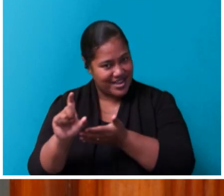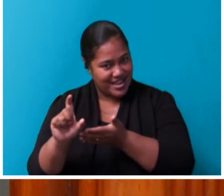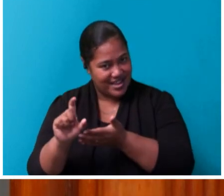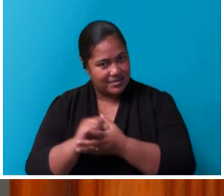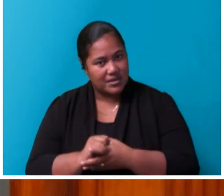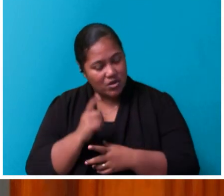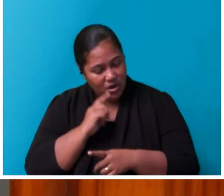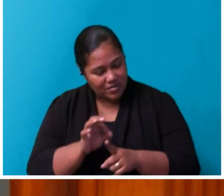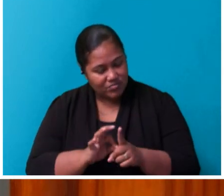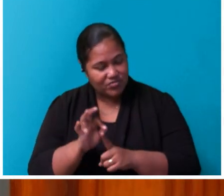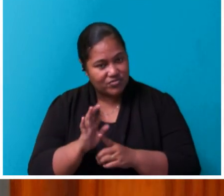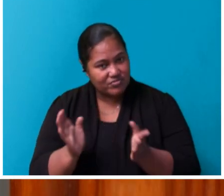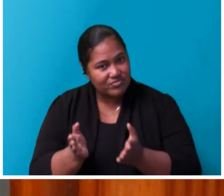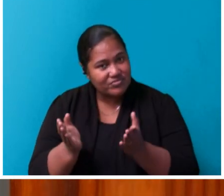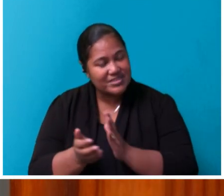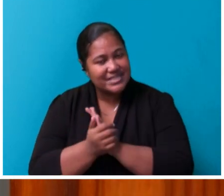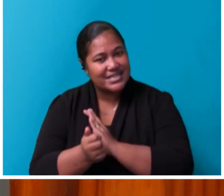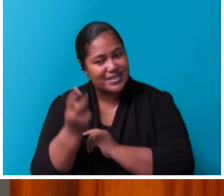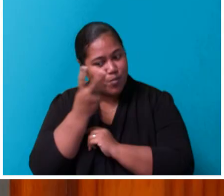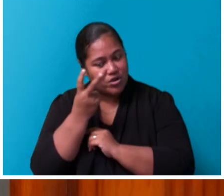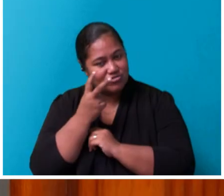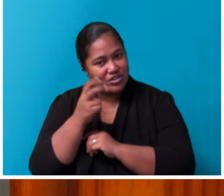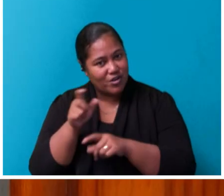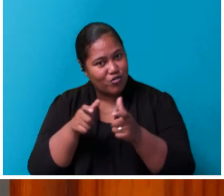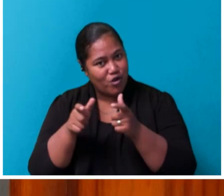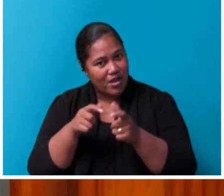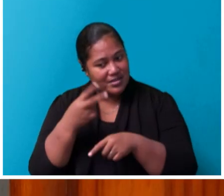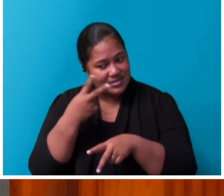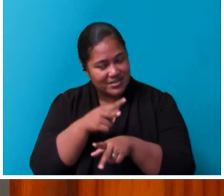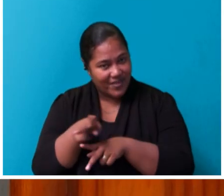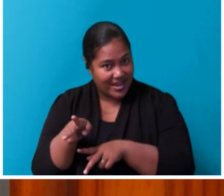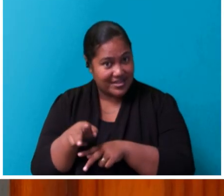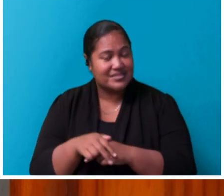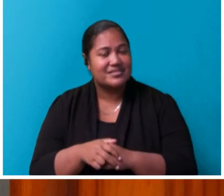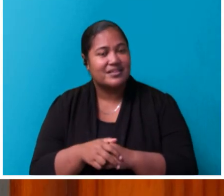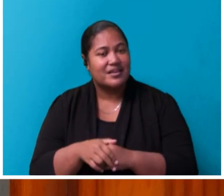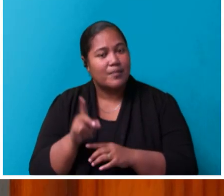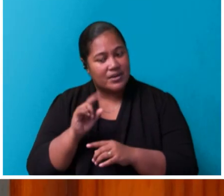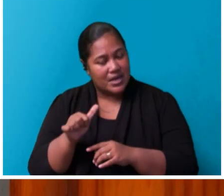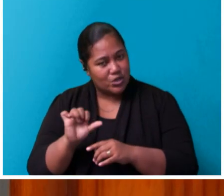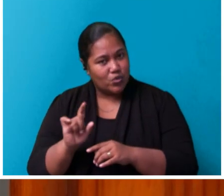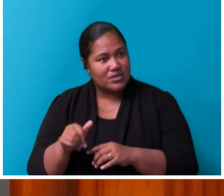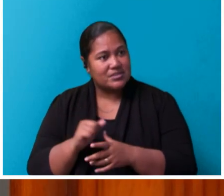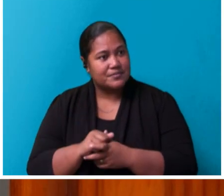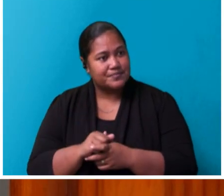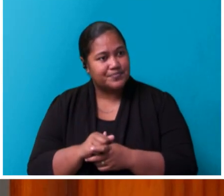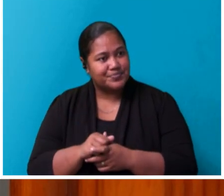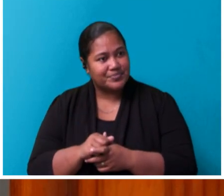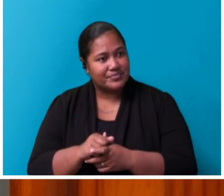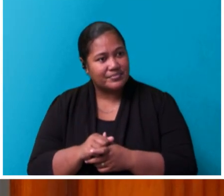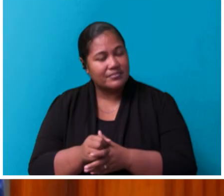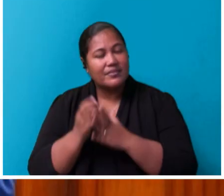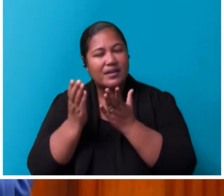and heighten the skills of our monitoring, control, and surveillance practitioners by utilizing existing vessel monitoring